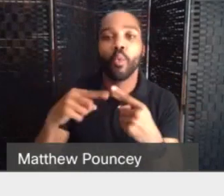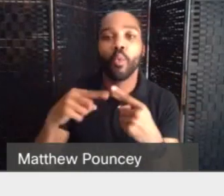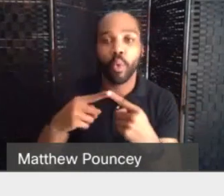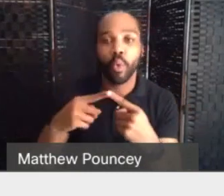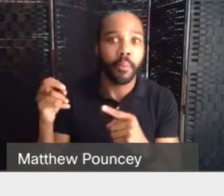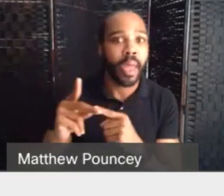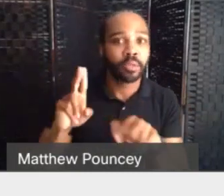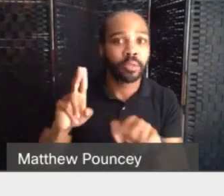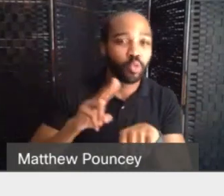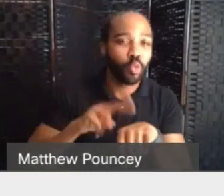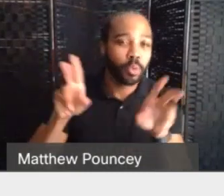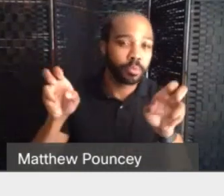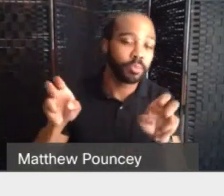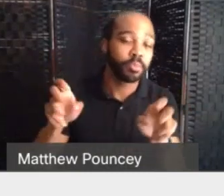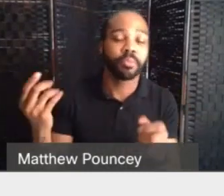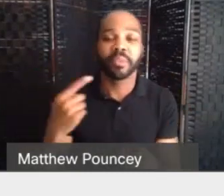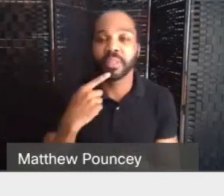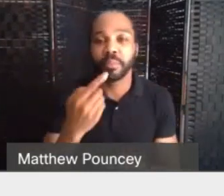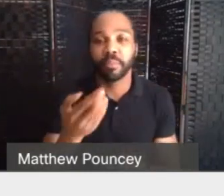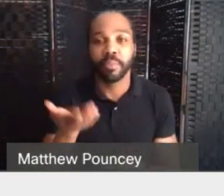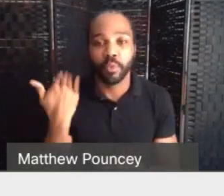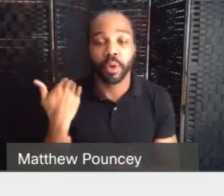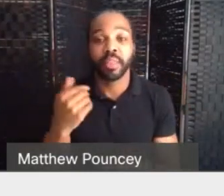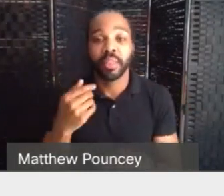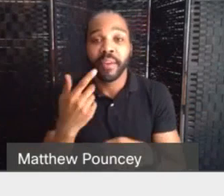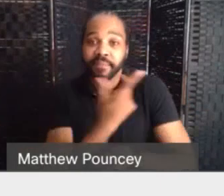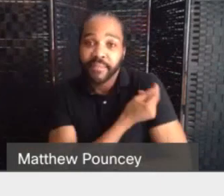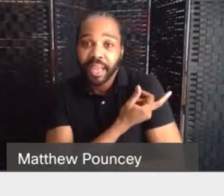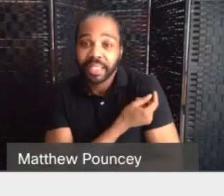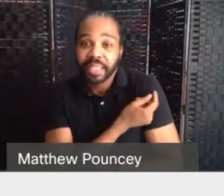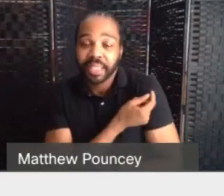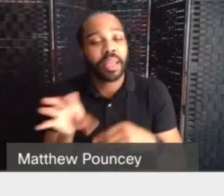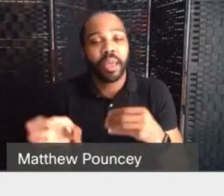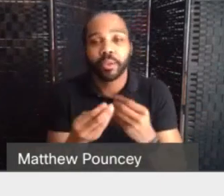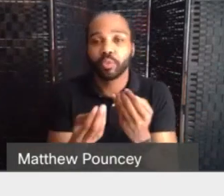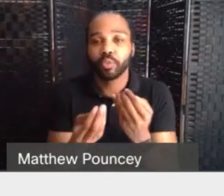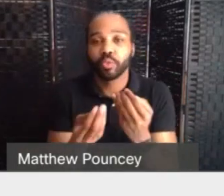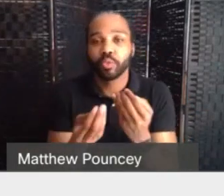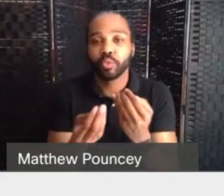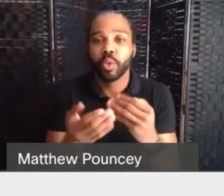the vaccine is one more layer of protection. It's a layer of protection for you,